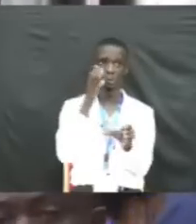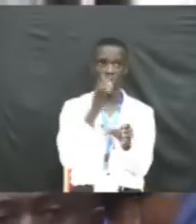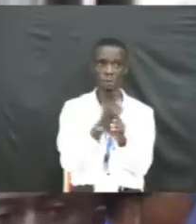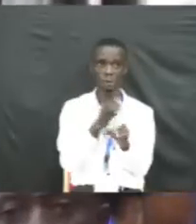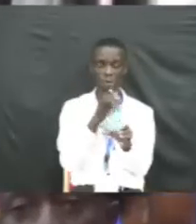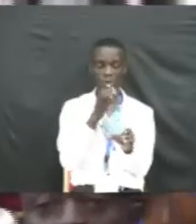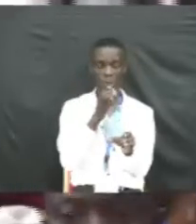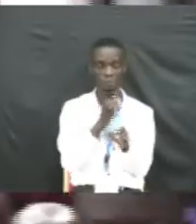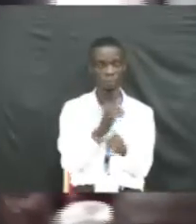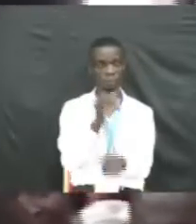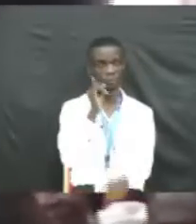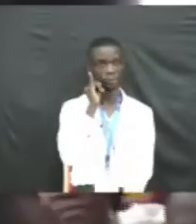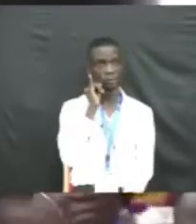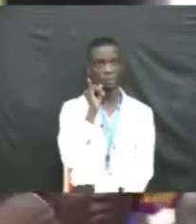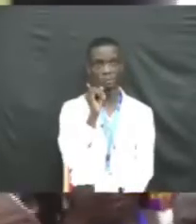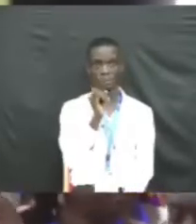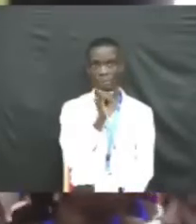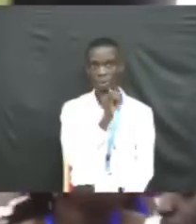Is